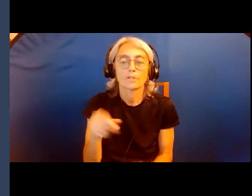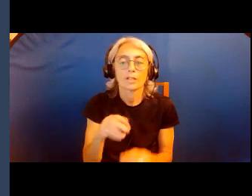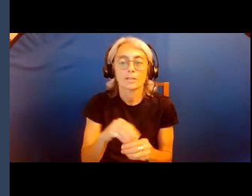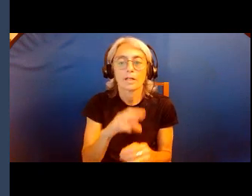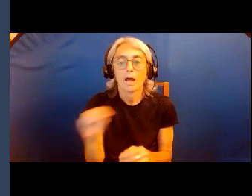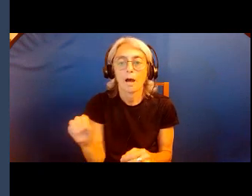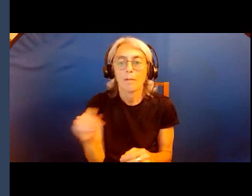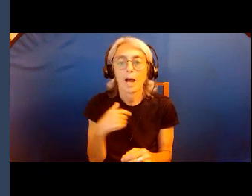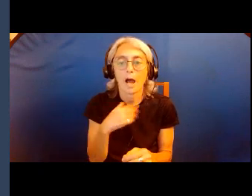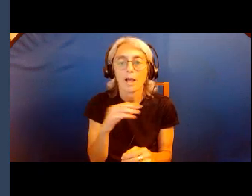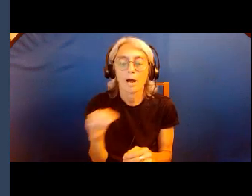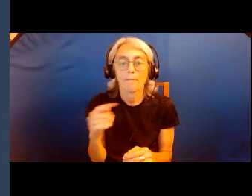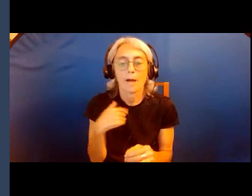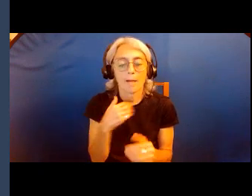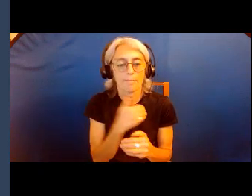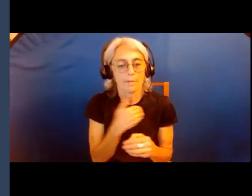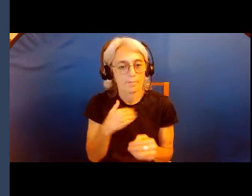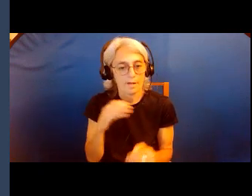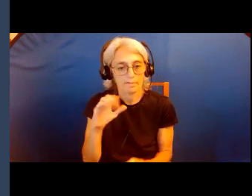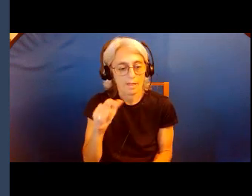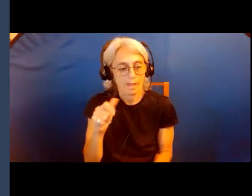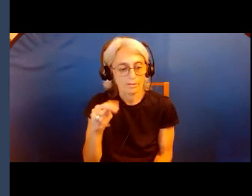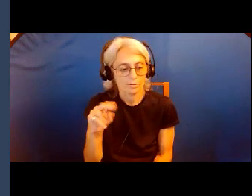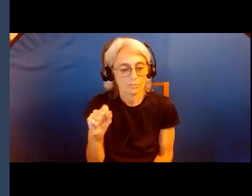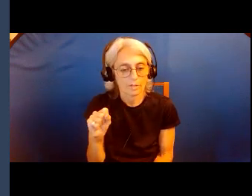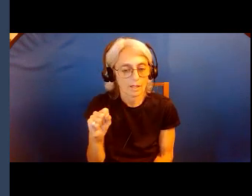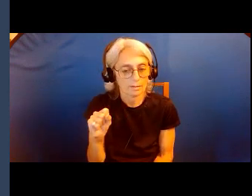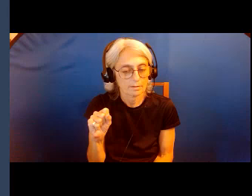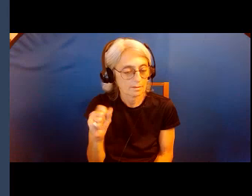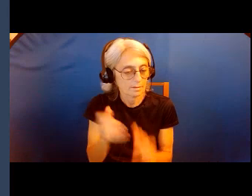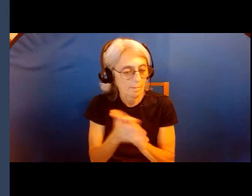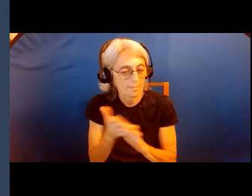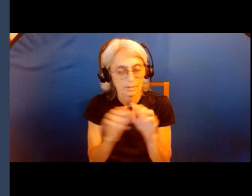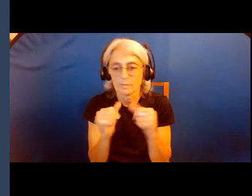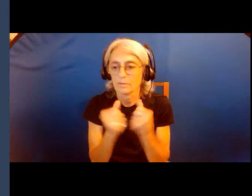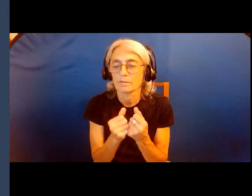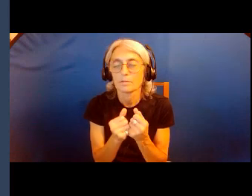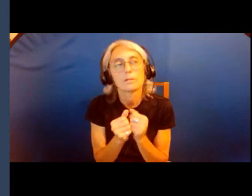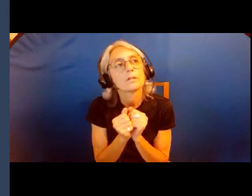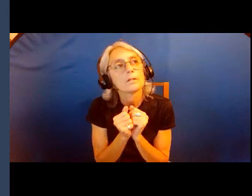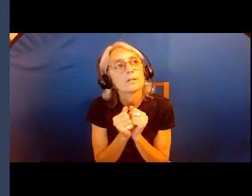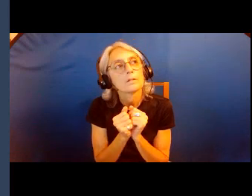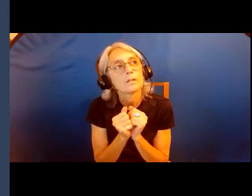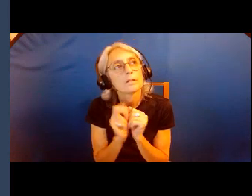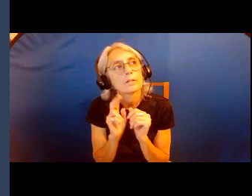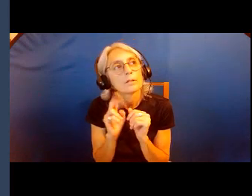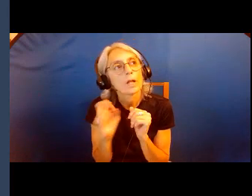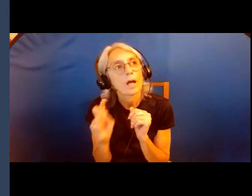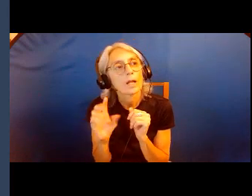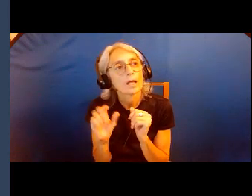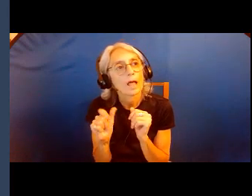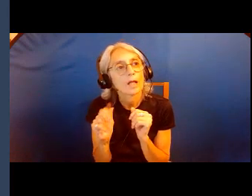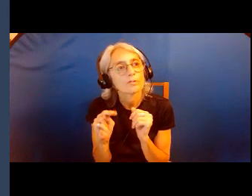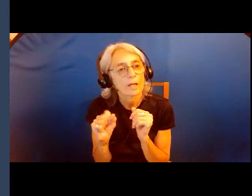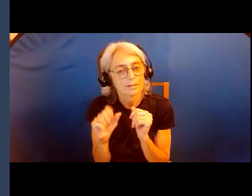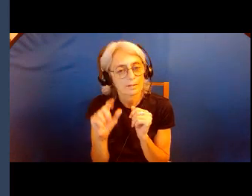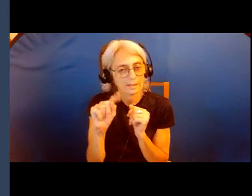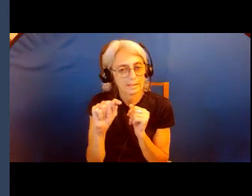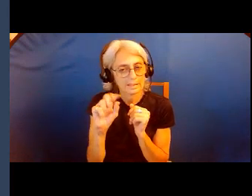I am a member of the Caltrans Tenants Associate, United Caltrans Tenants. Thank you for your service.